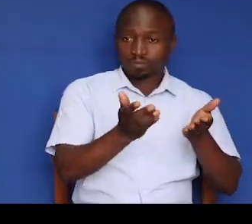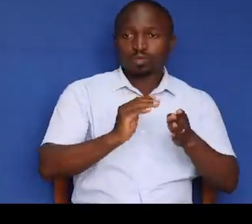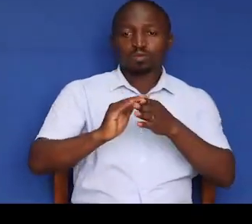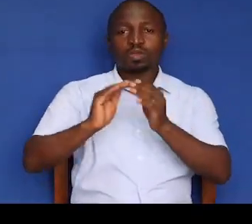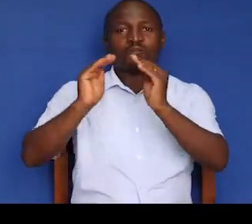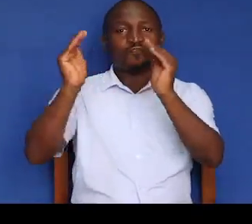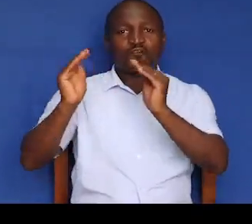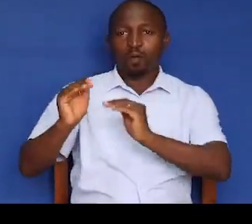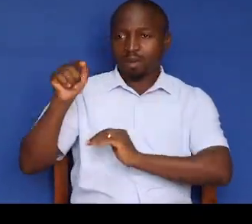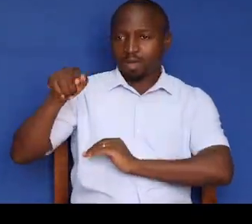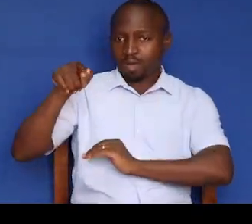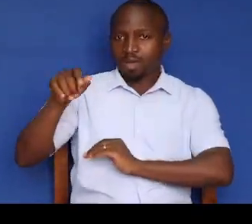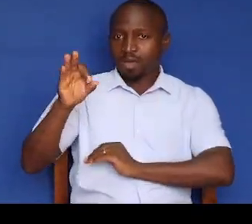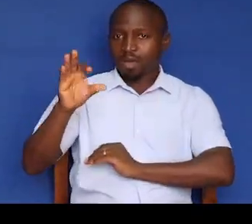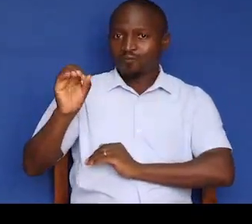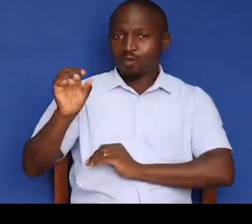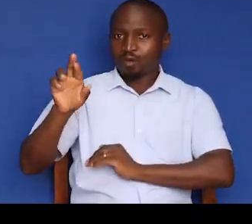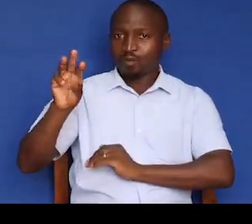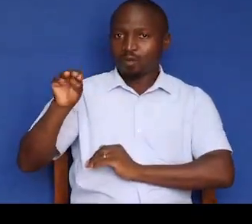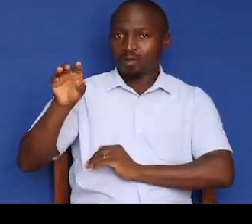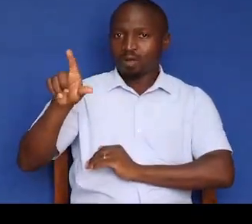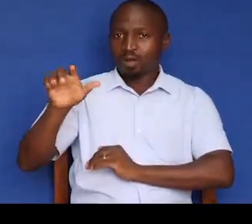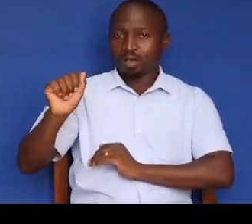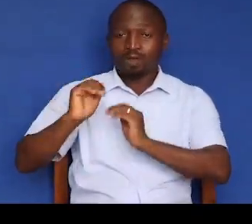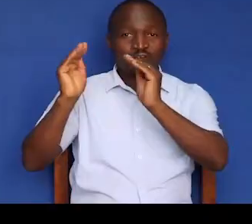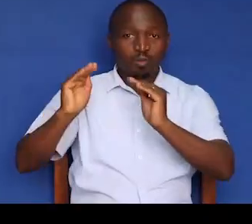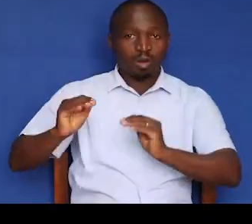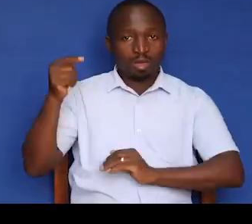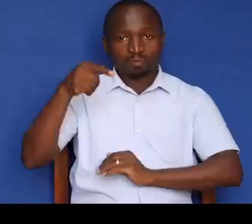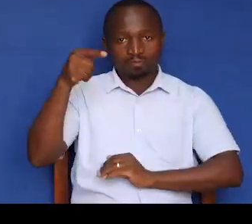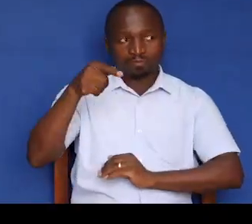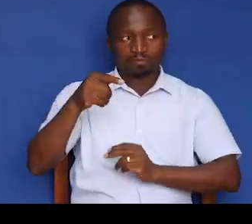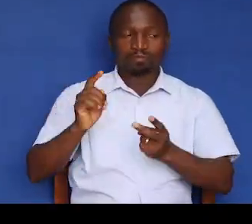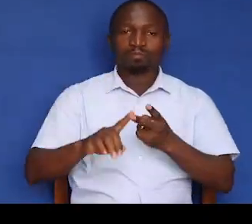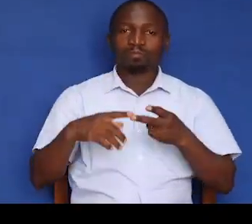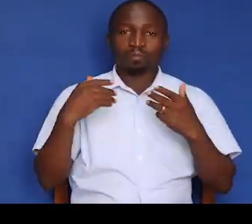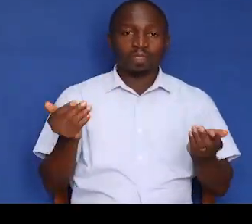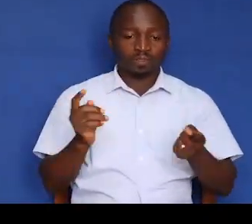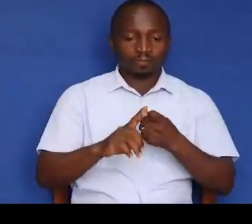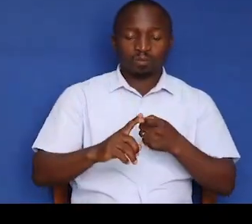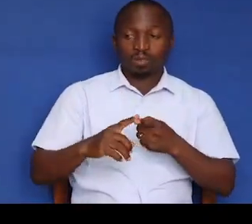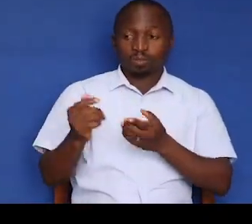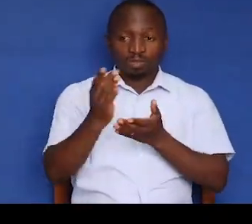take total revenue over output. So at two output level,